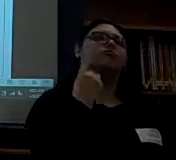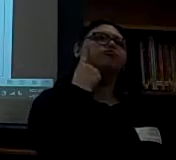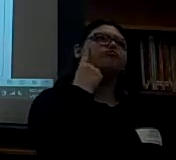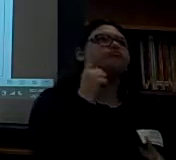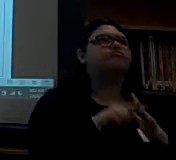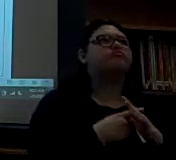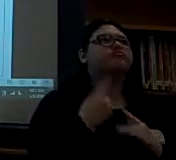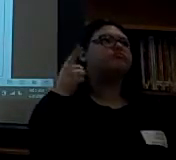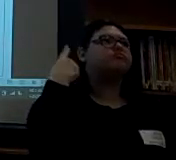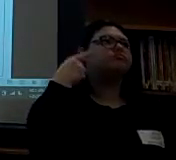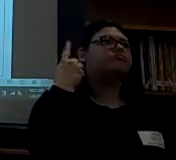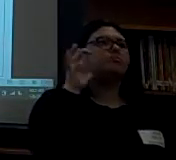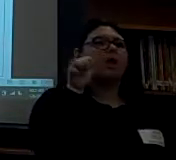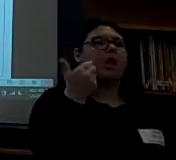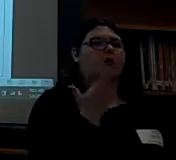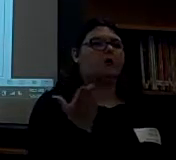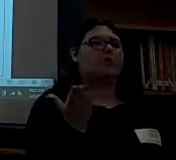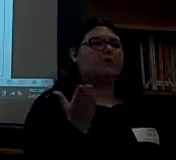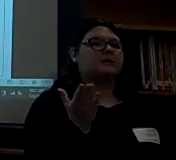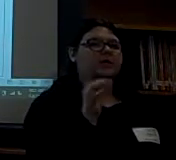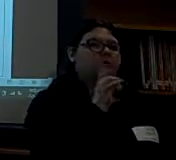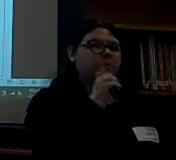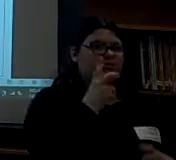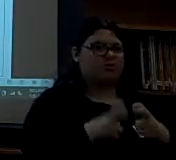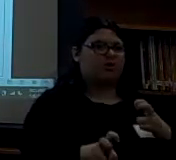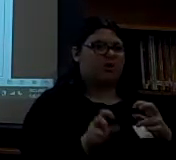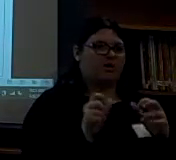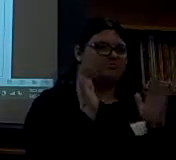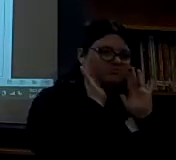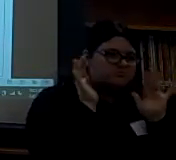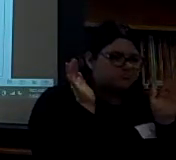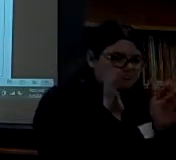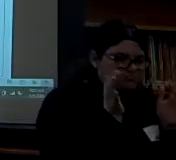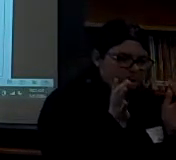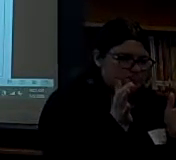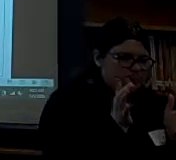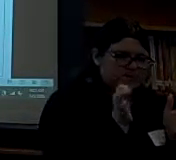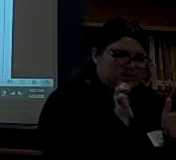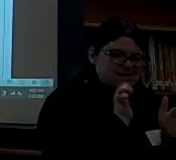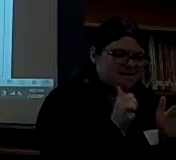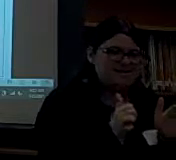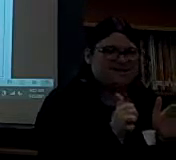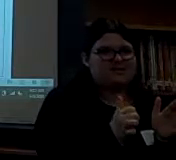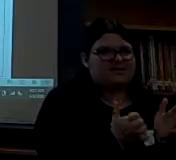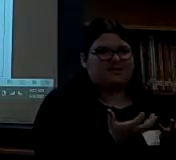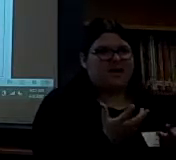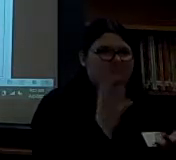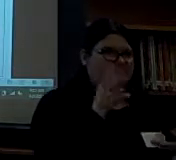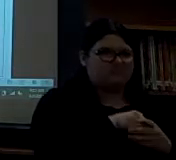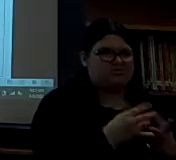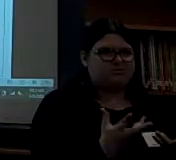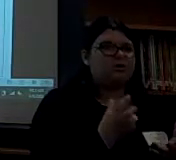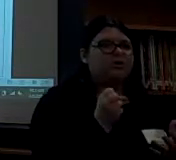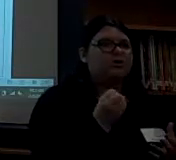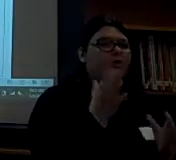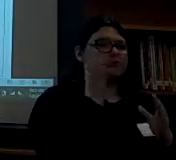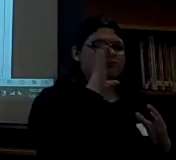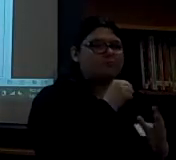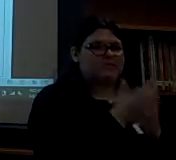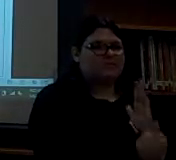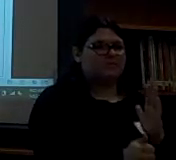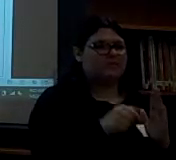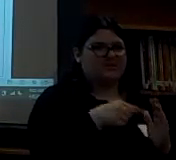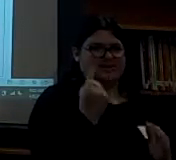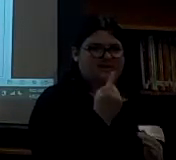start to think about other things, and it's very hard for them to stay engaged in something that is not engaging. So they're actually missing this tool. This